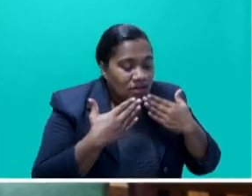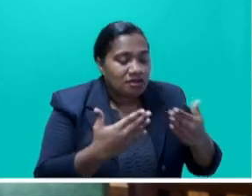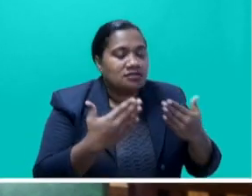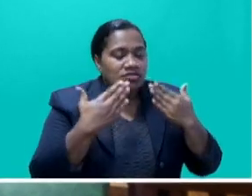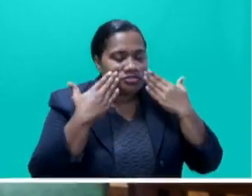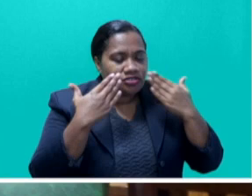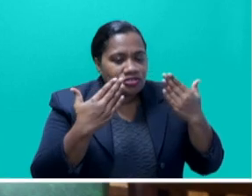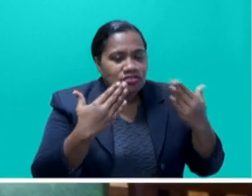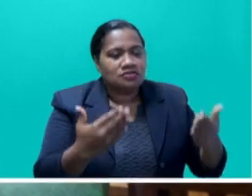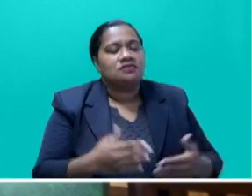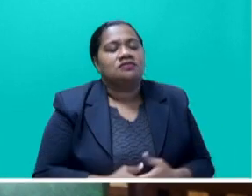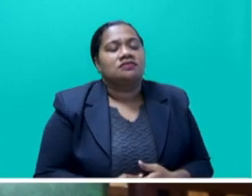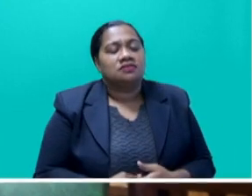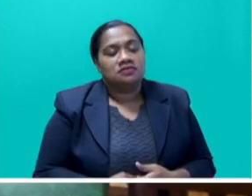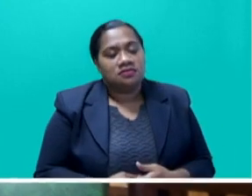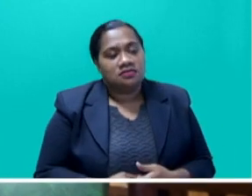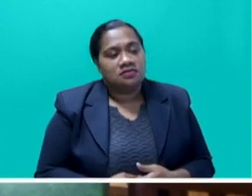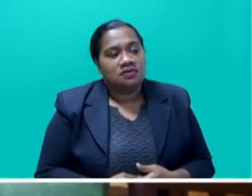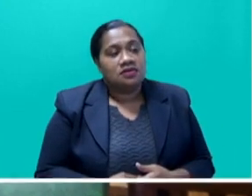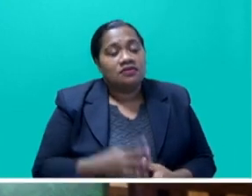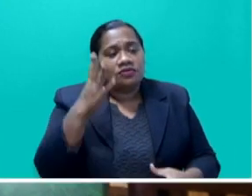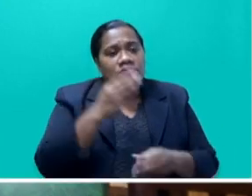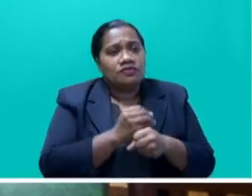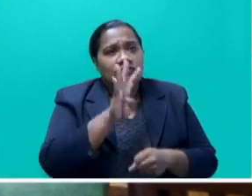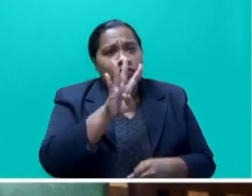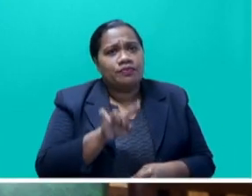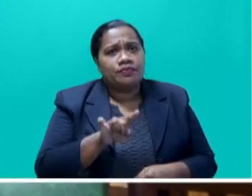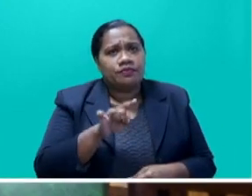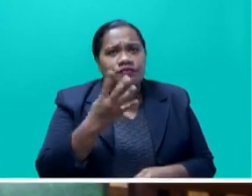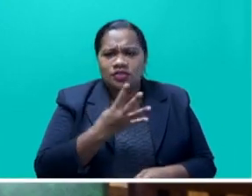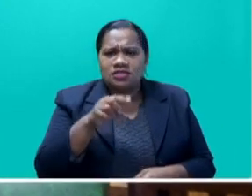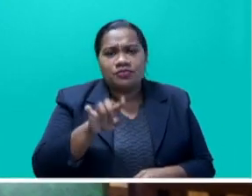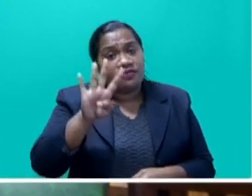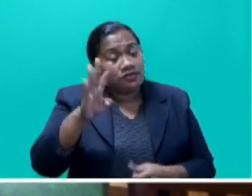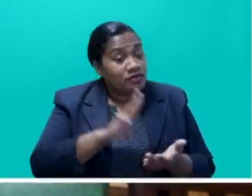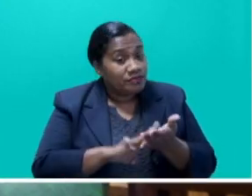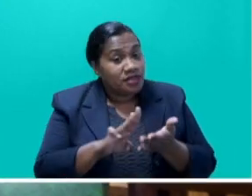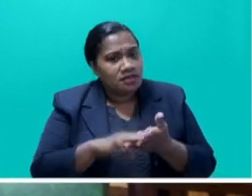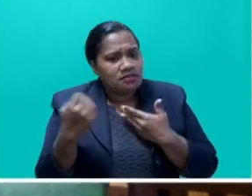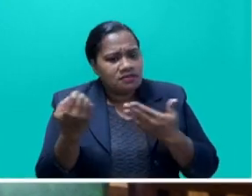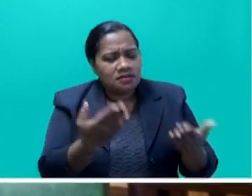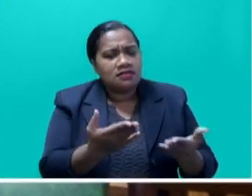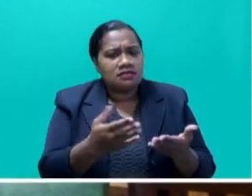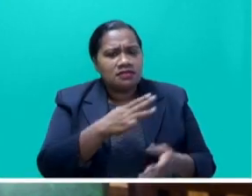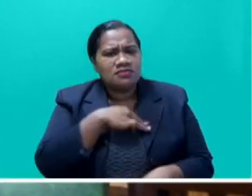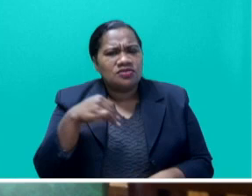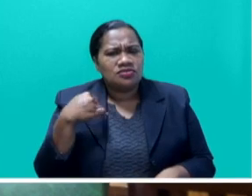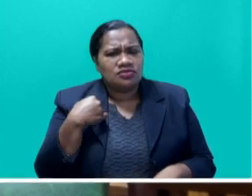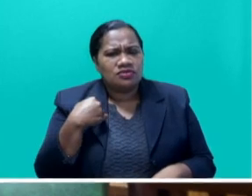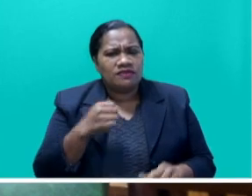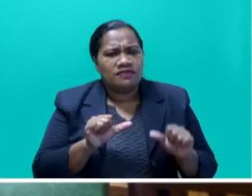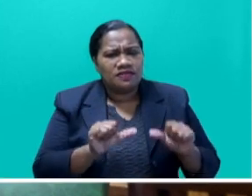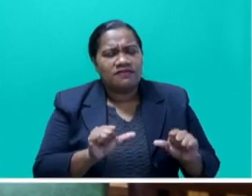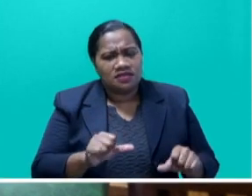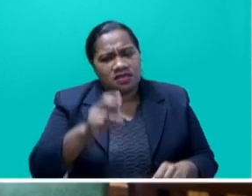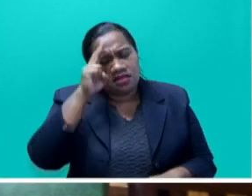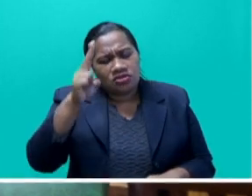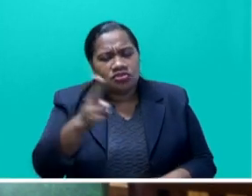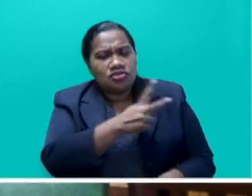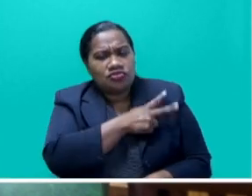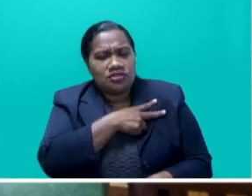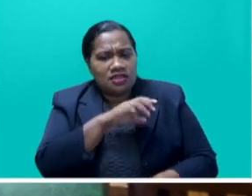the total budget of 14.4 million provided to the Ministry of Defense, National Security and Policing, which